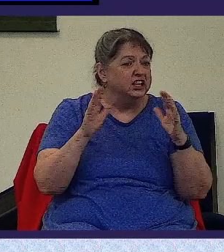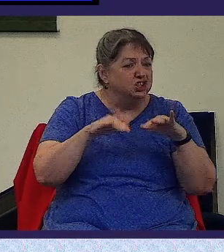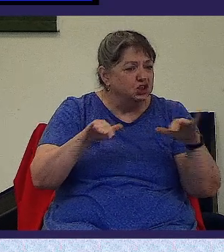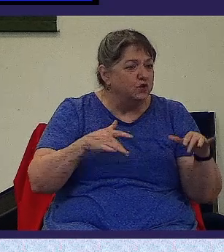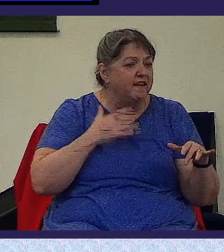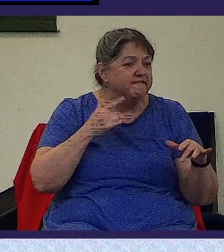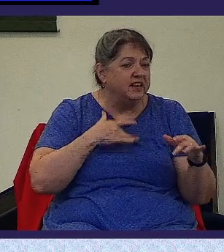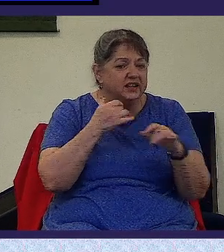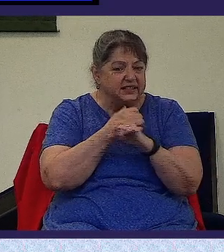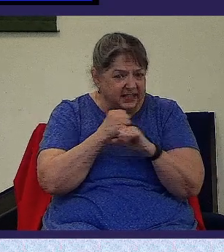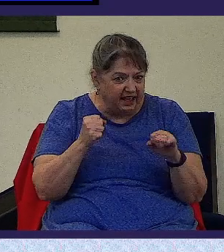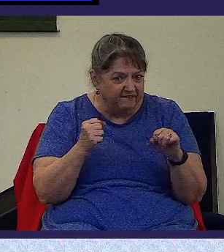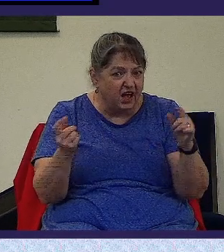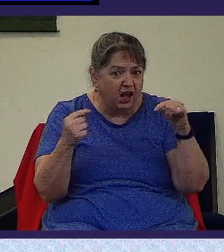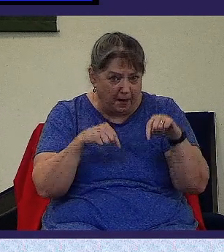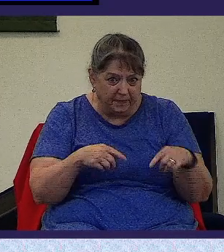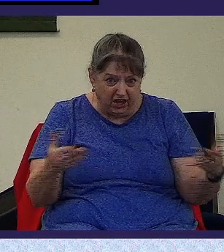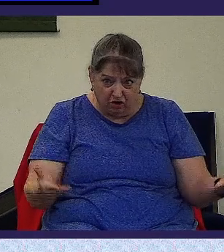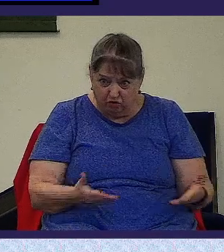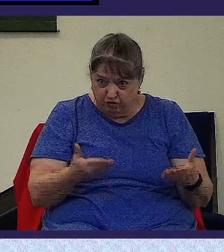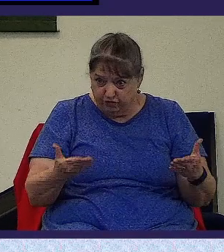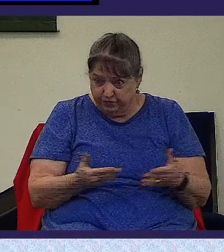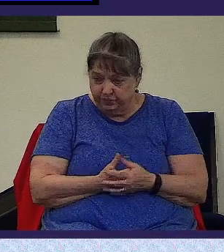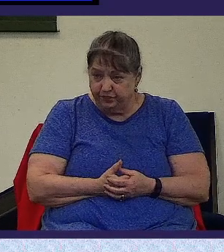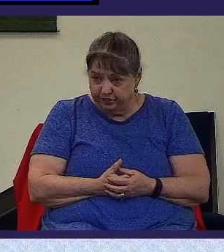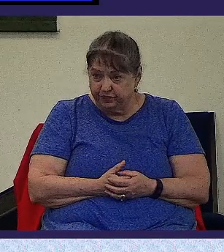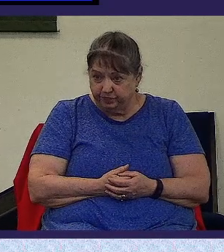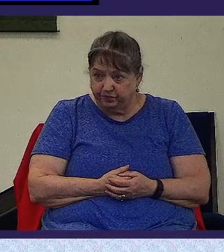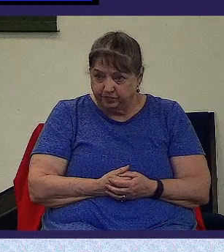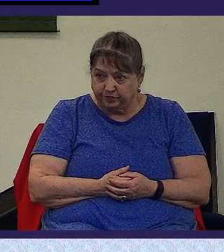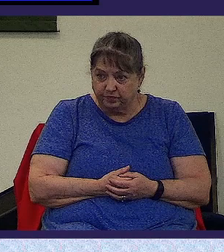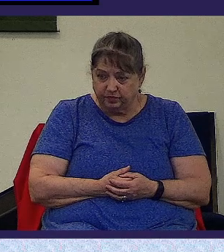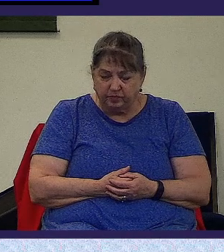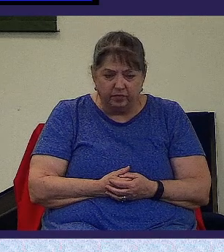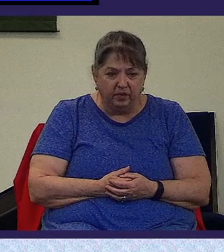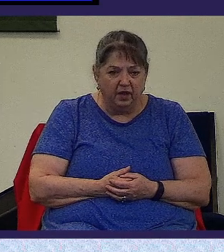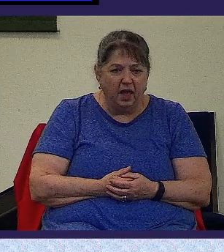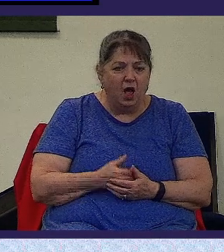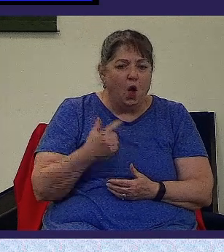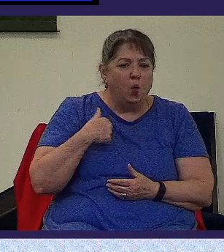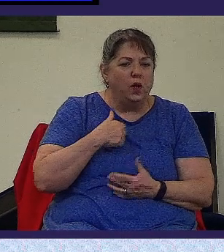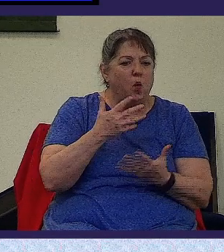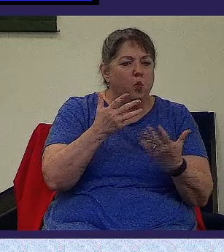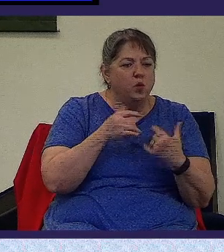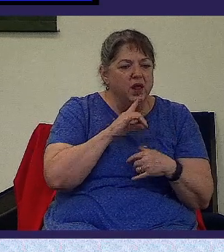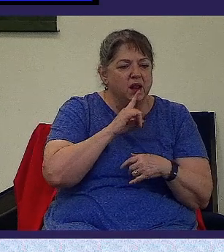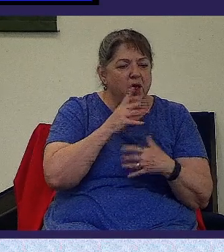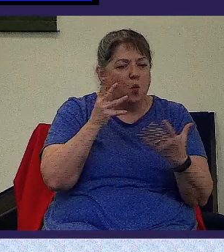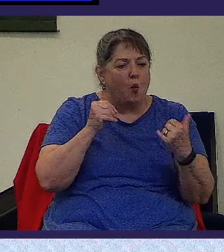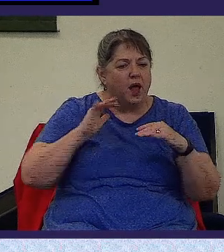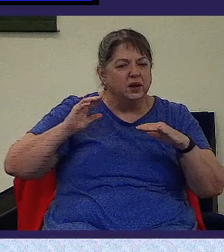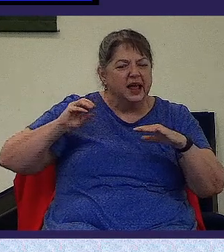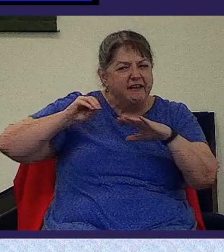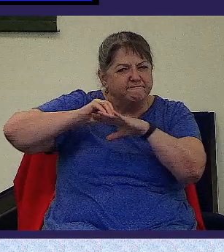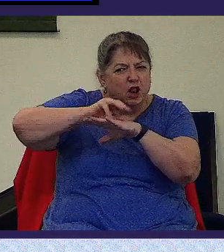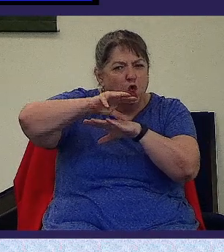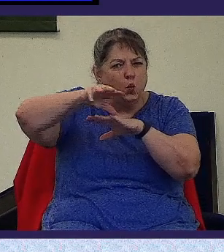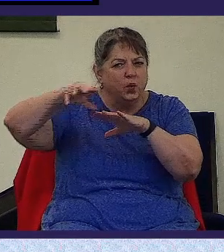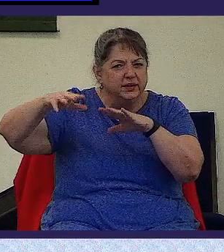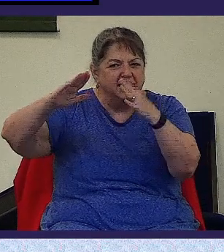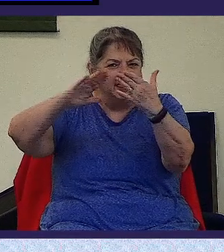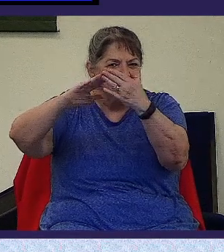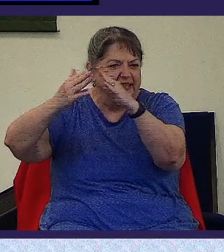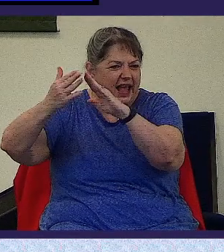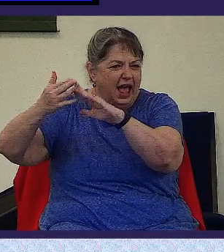so that they can come and have some fun and so it it's all about outreach it's all about reaching the communities for jesus christ